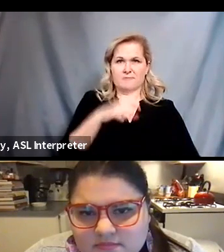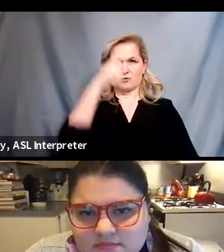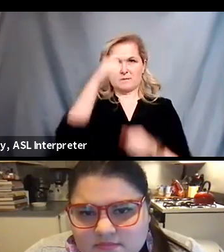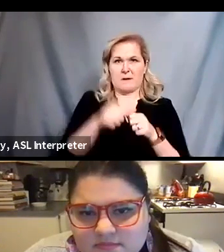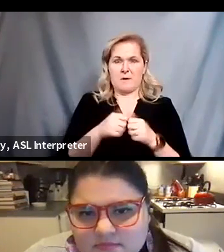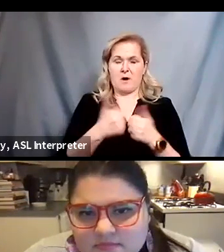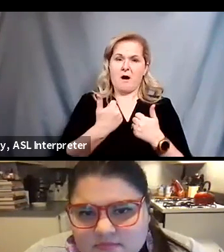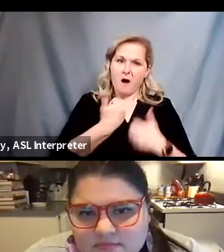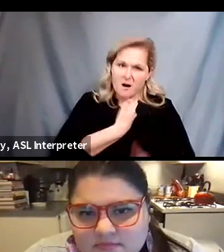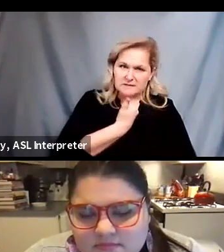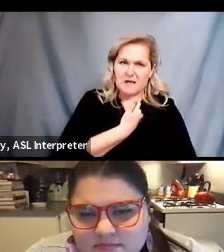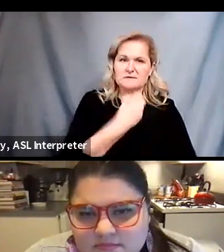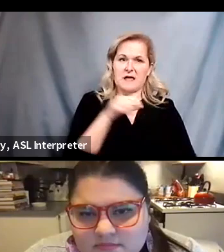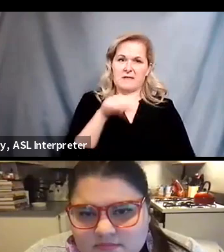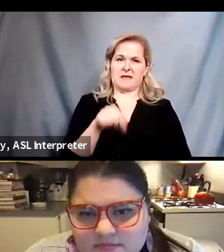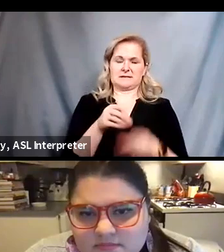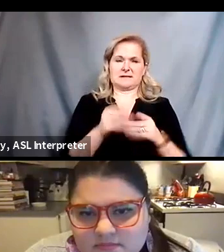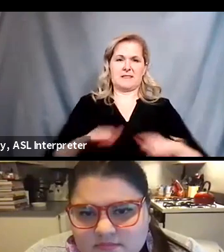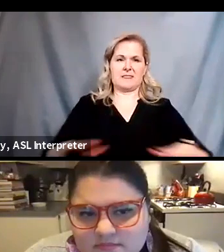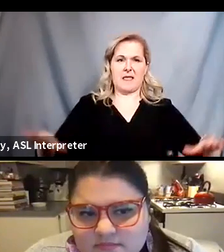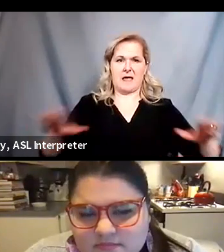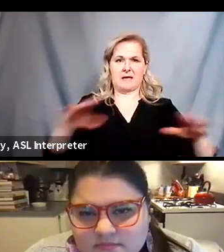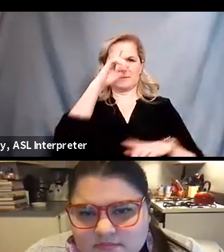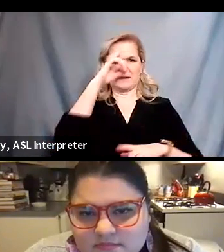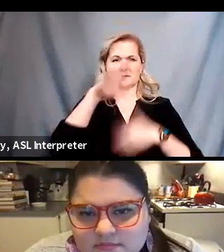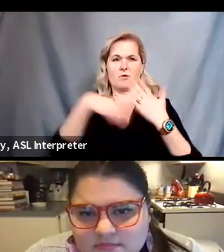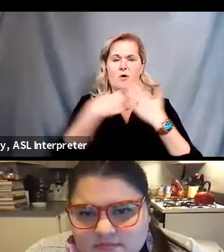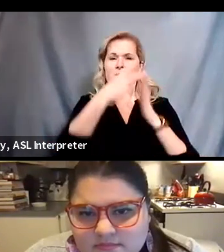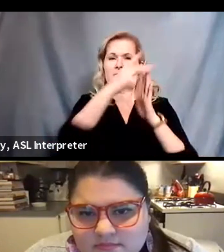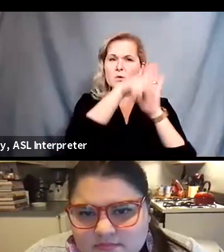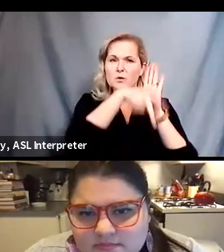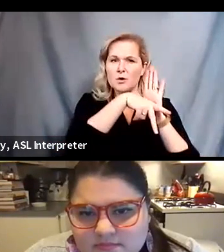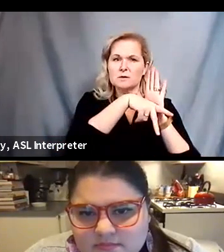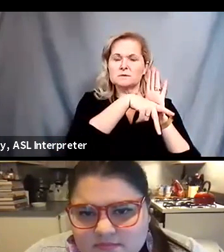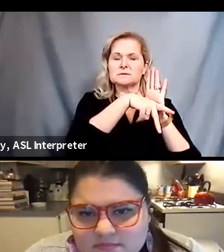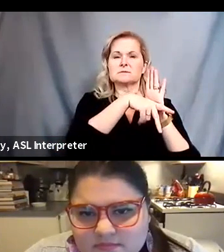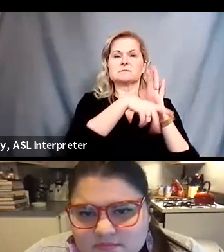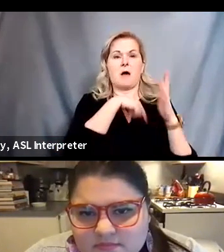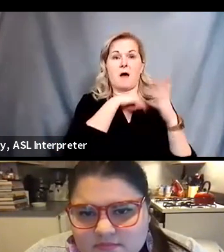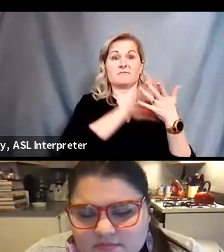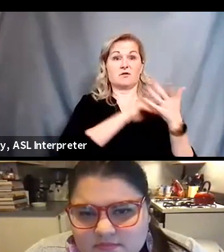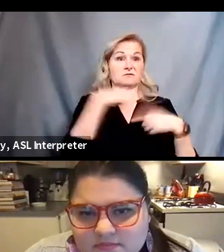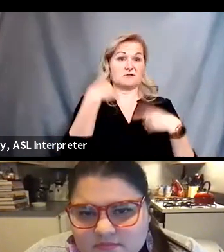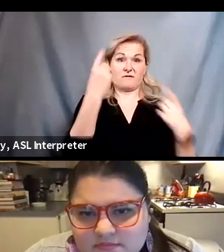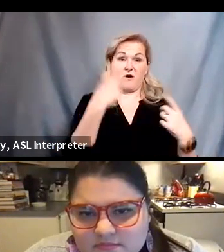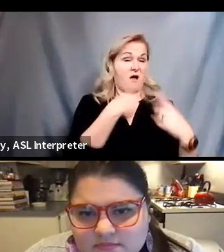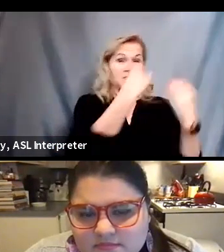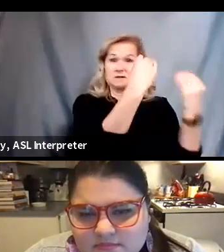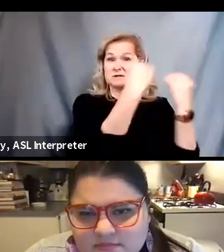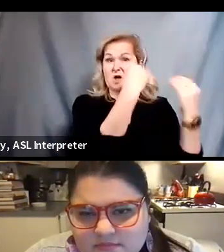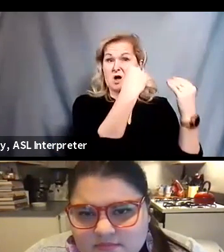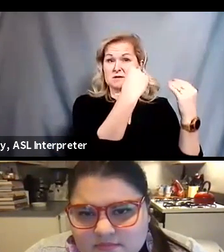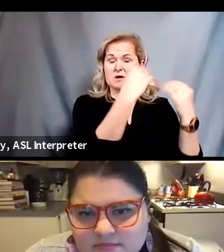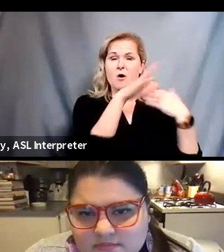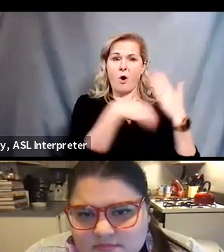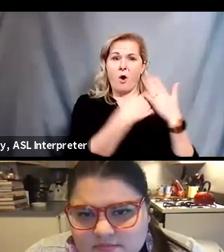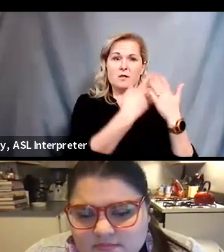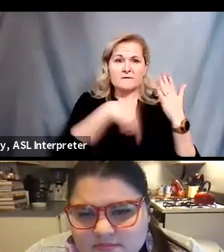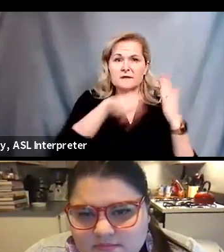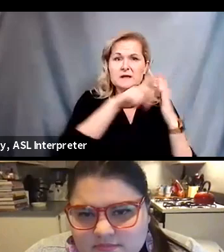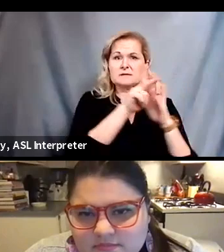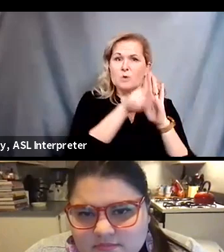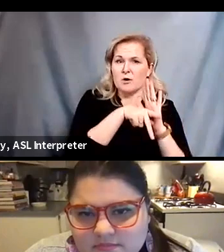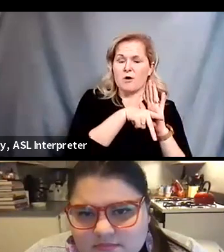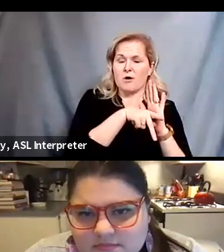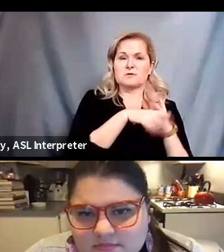land, because all of these protocols, as I've come to learn, as I've been taught, all of these